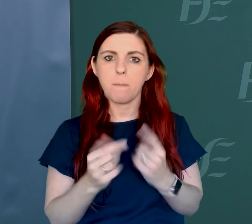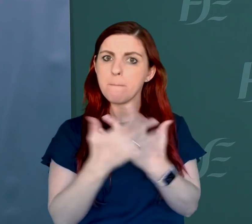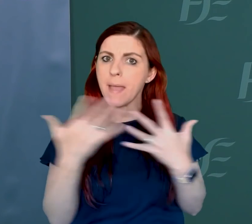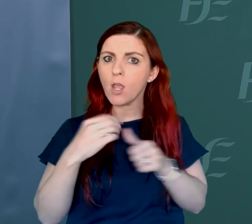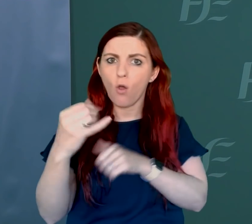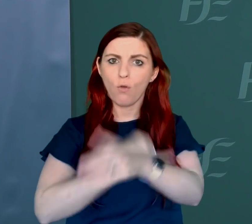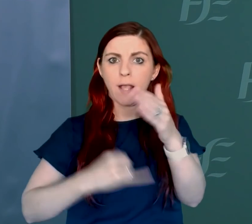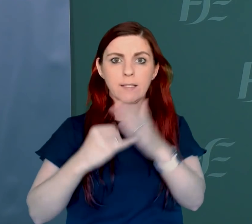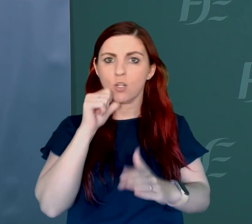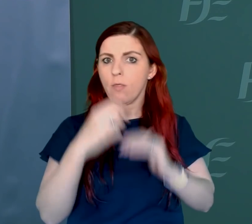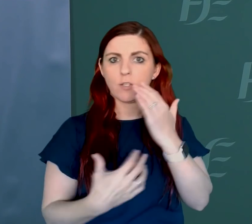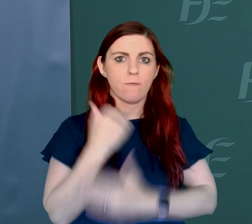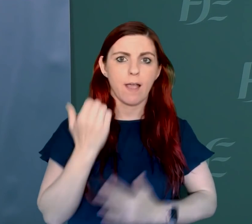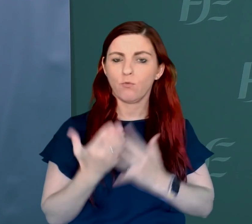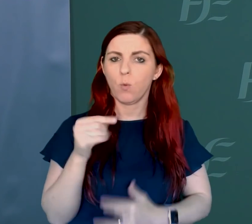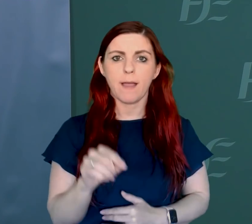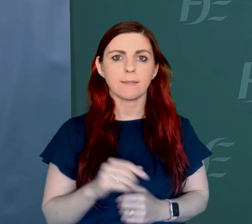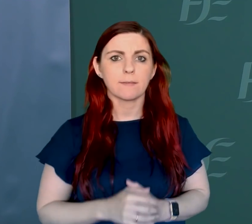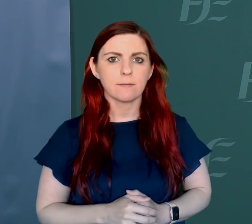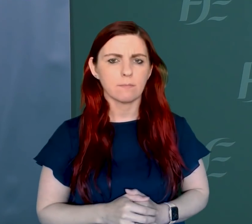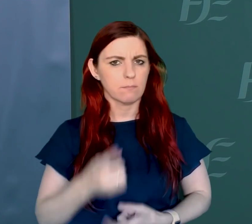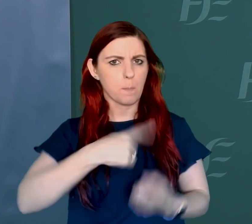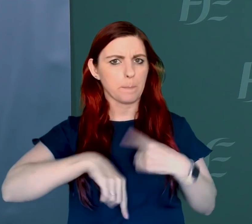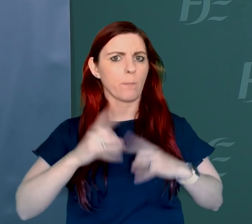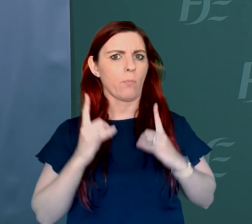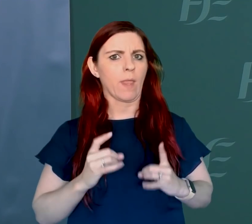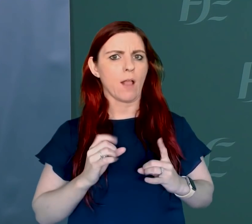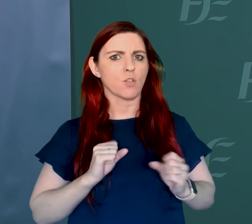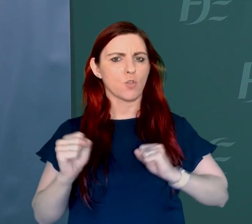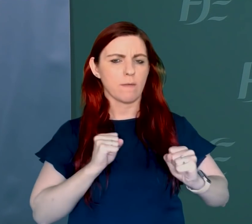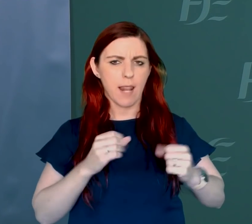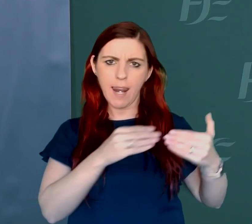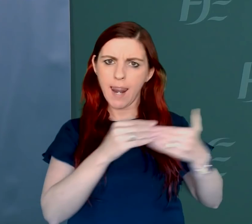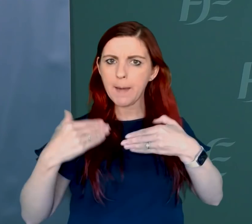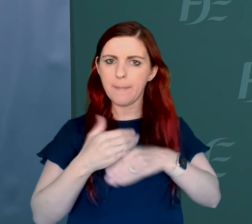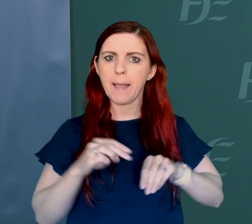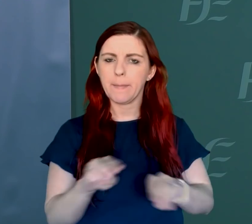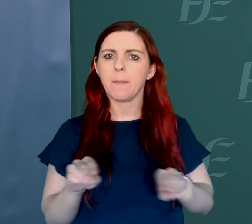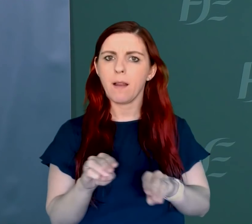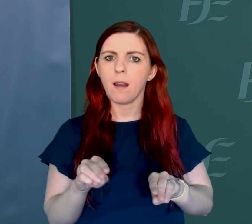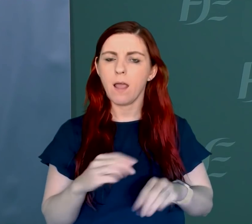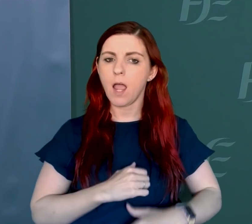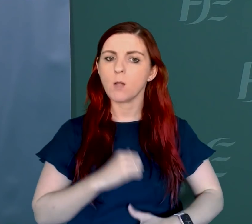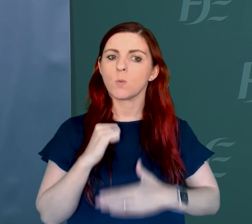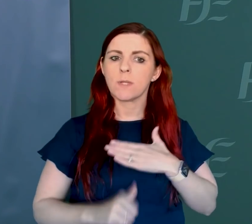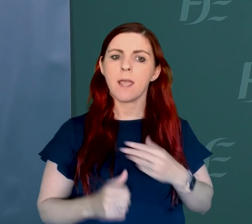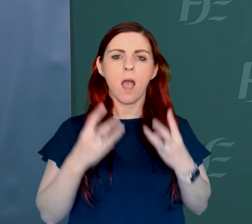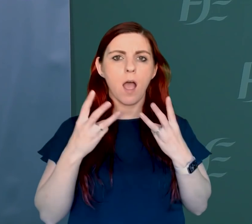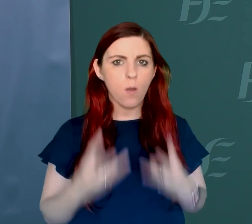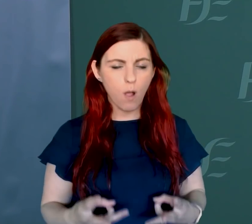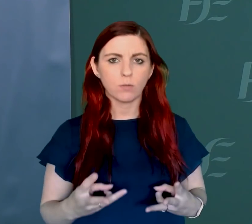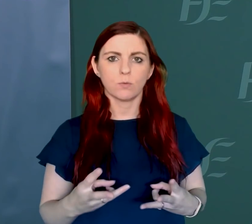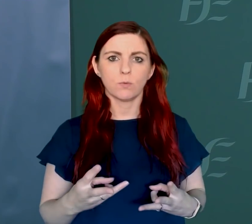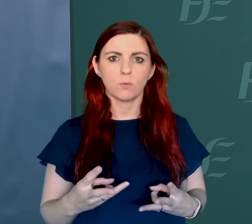through all of that. But our health service is a people-driven service, and today I want to pay a